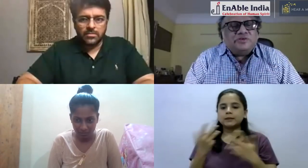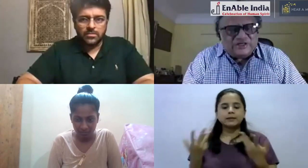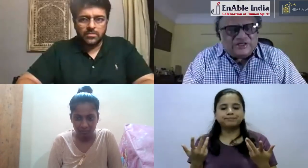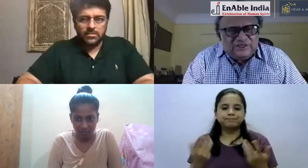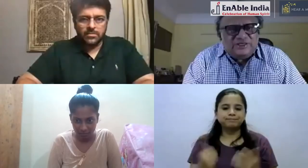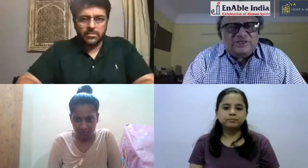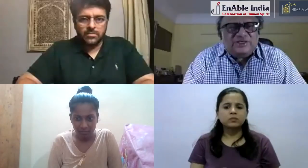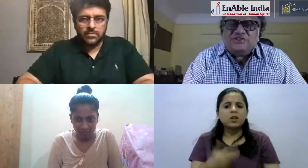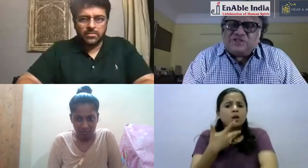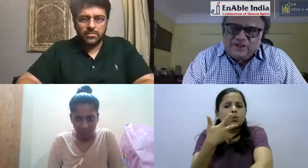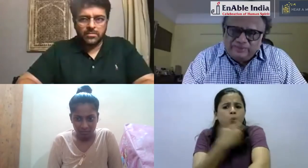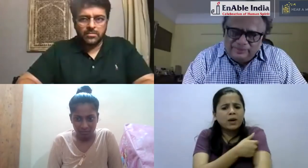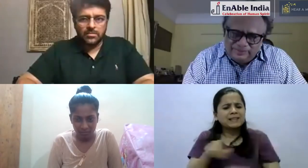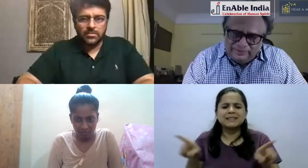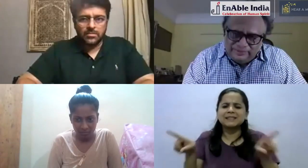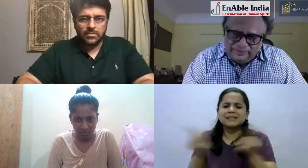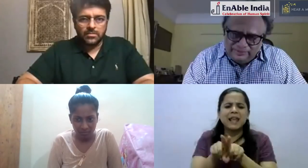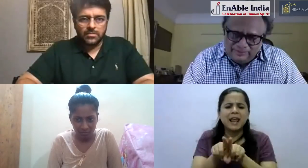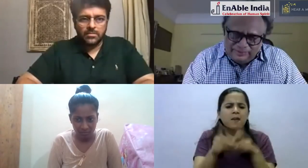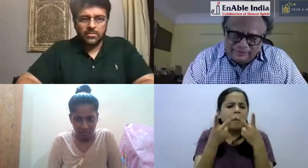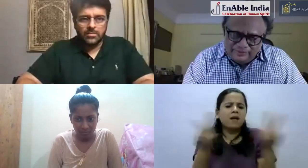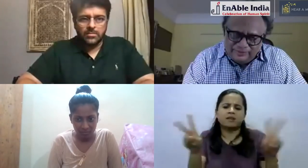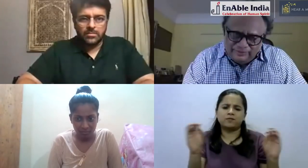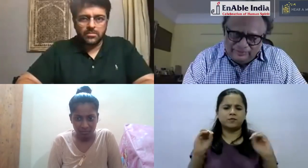The vaccine is the same.